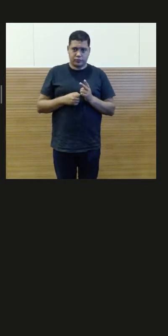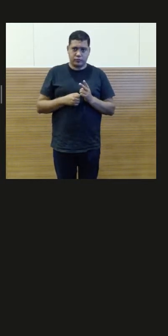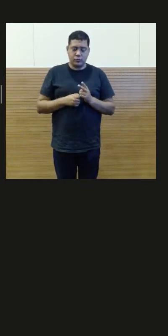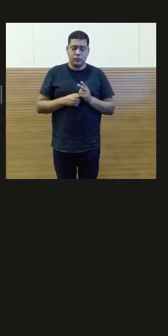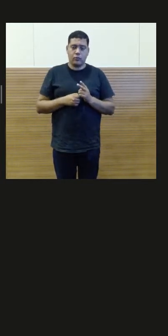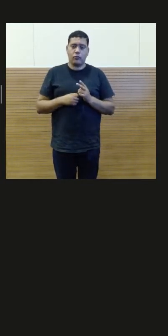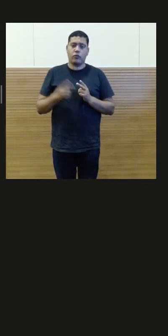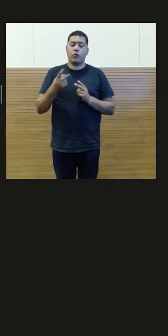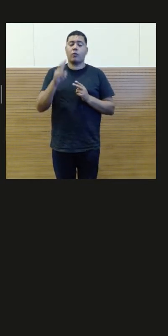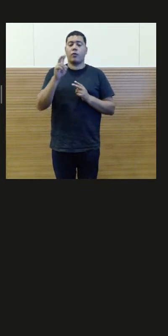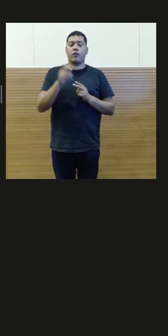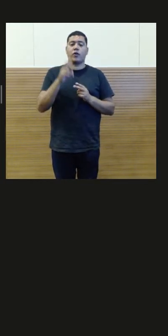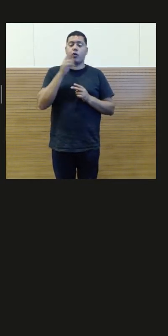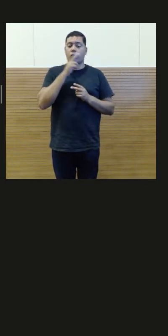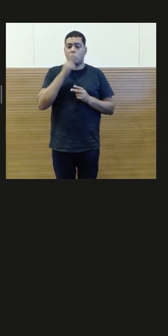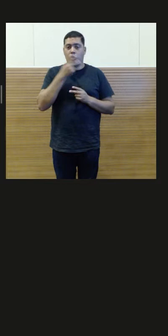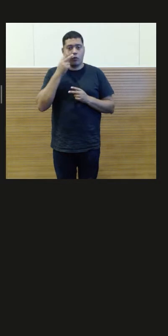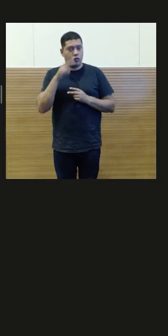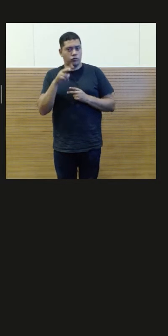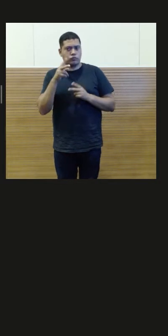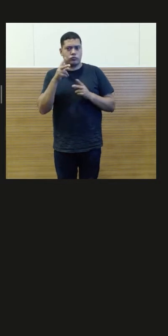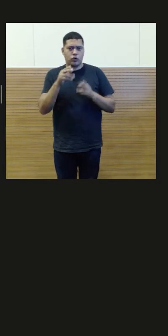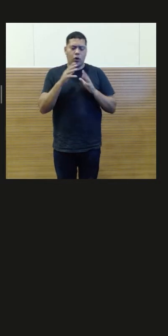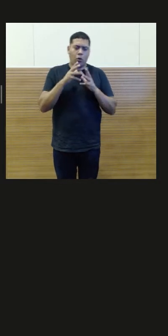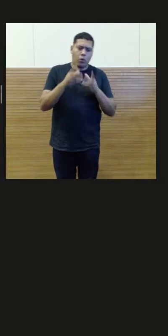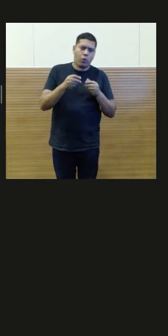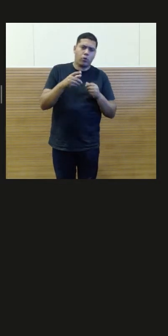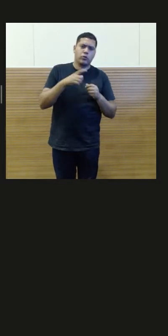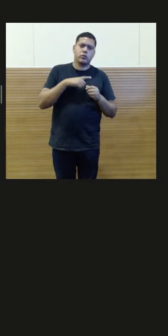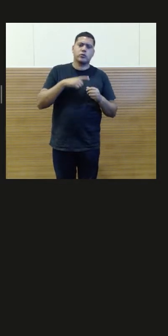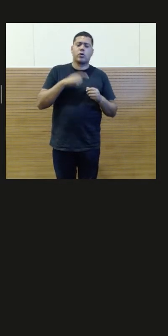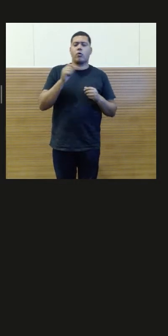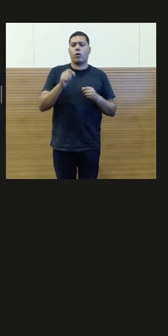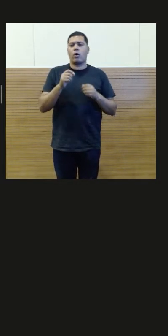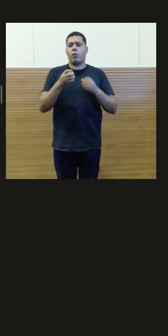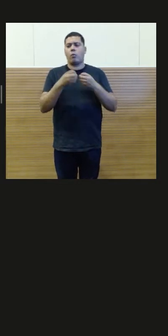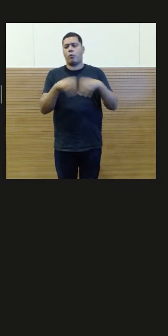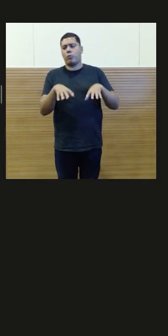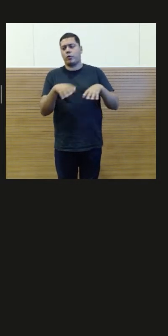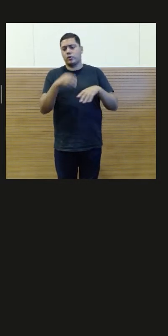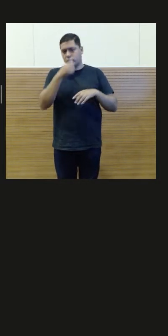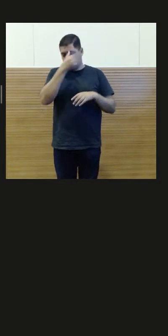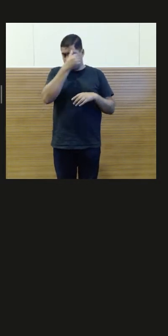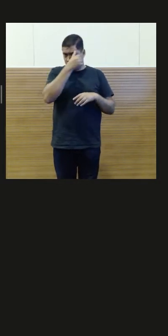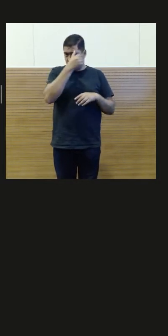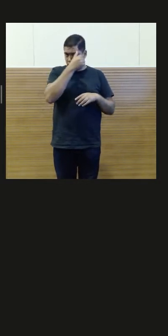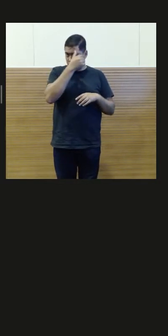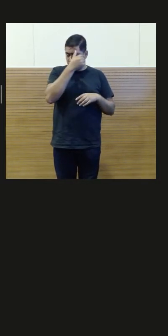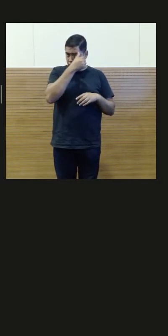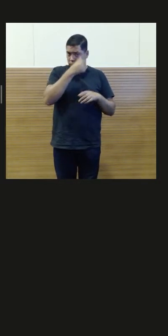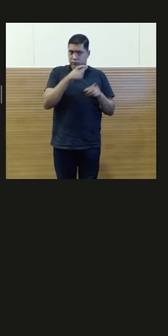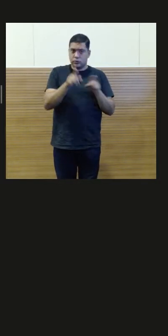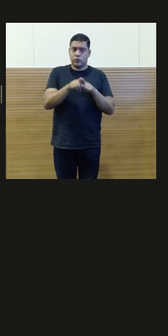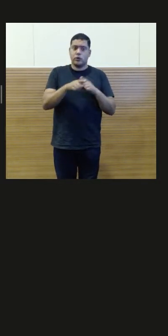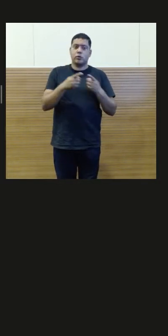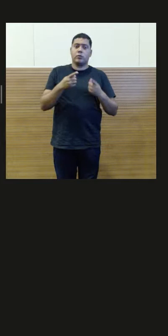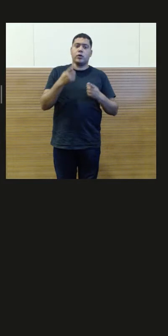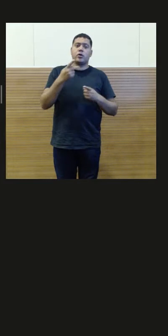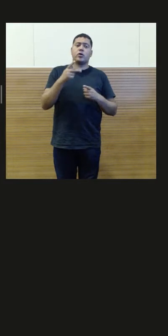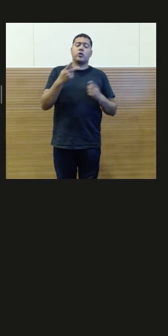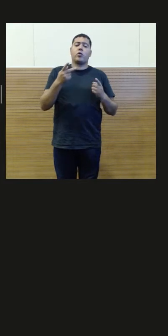becomes obviously irrational to equate food with its macro and micro constituents. There's much more to food than